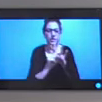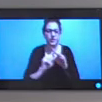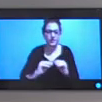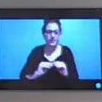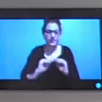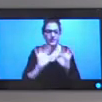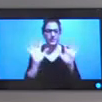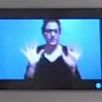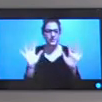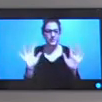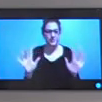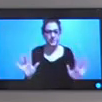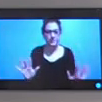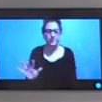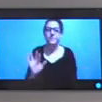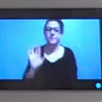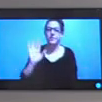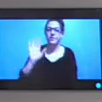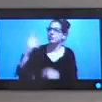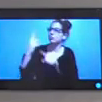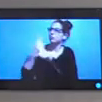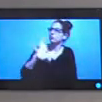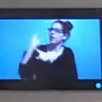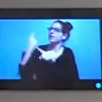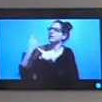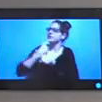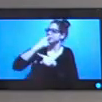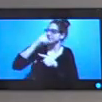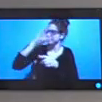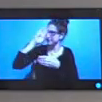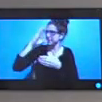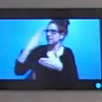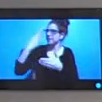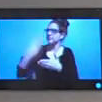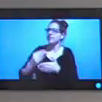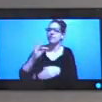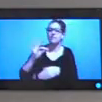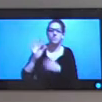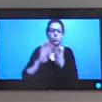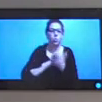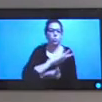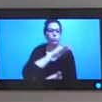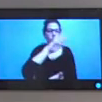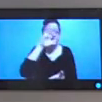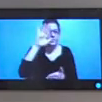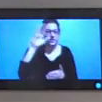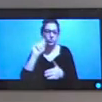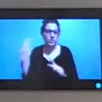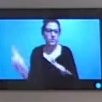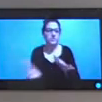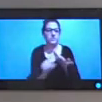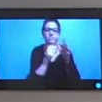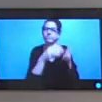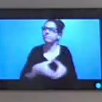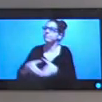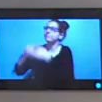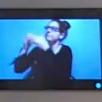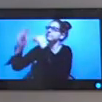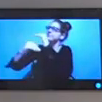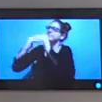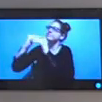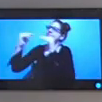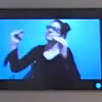appear. Arise, O Son, so longed for, and Lord, ignite its